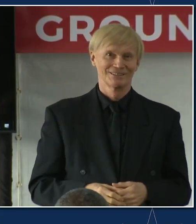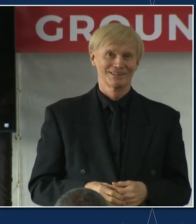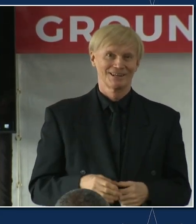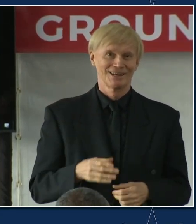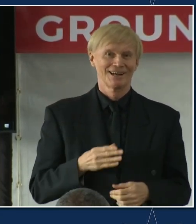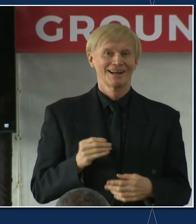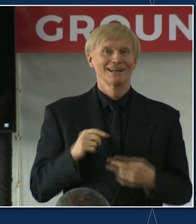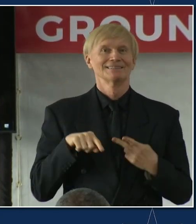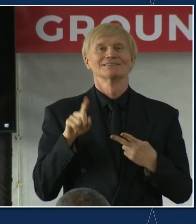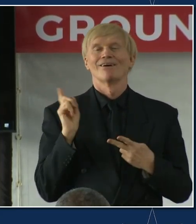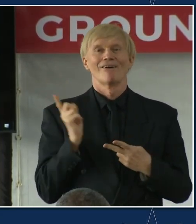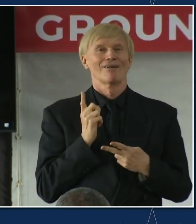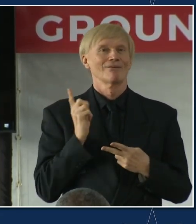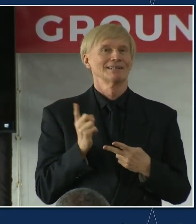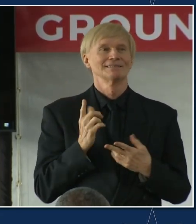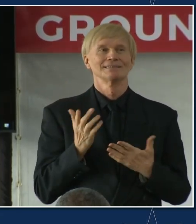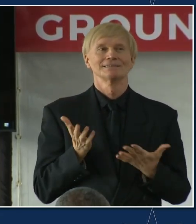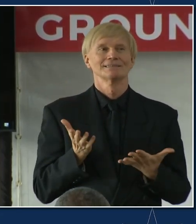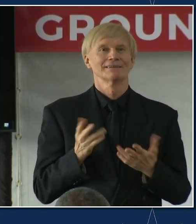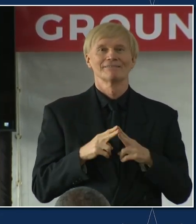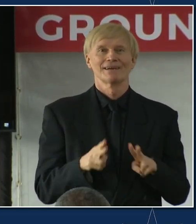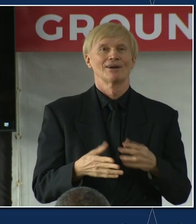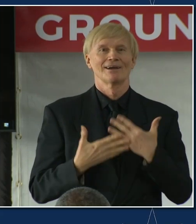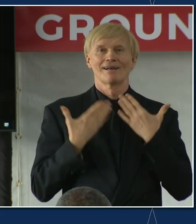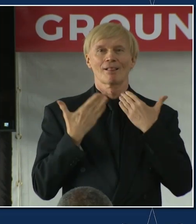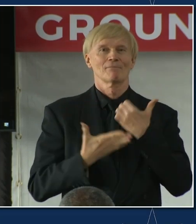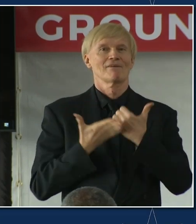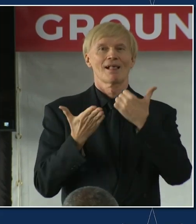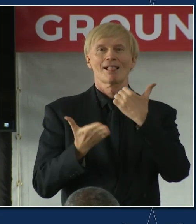She was always very helpful.